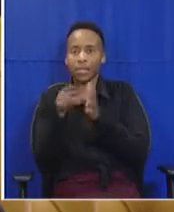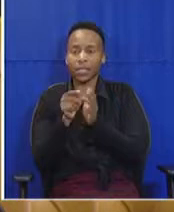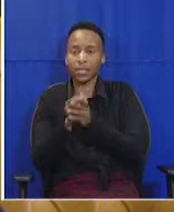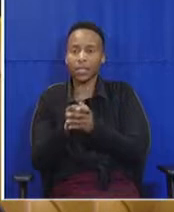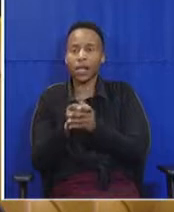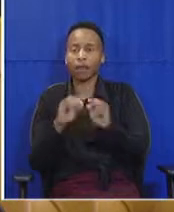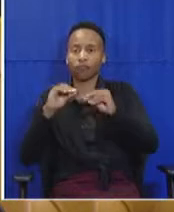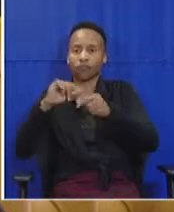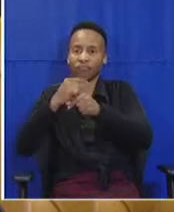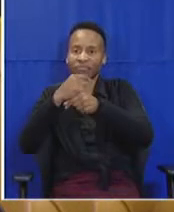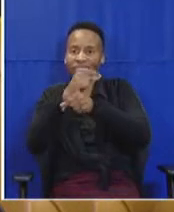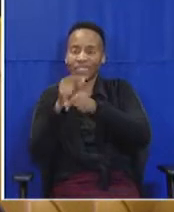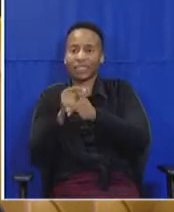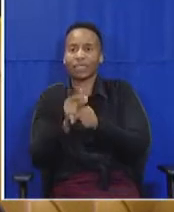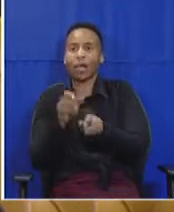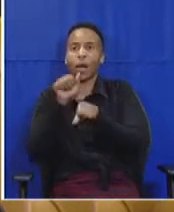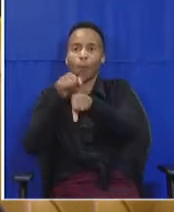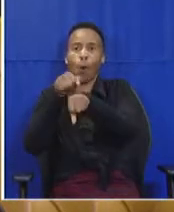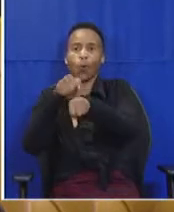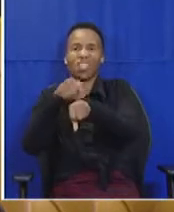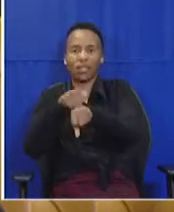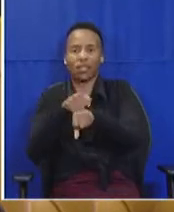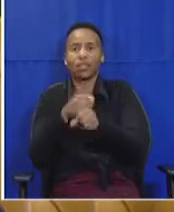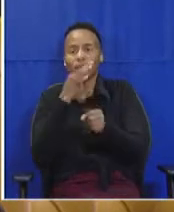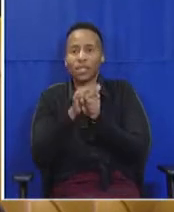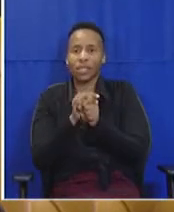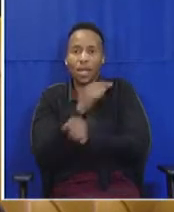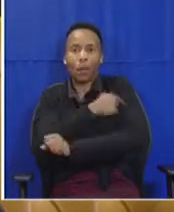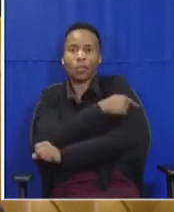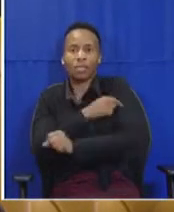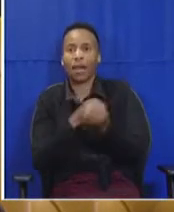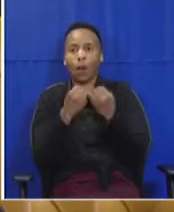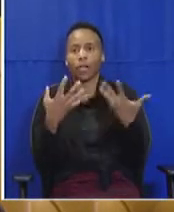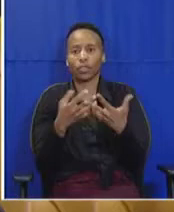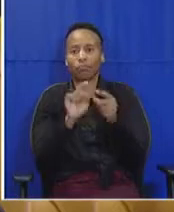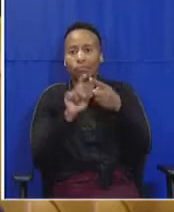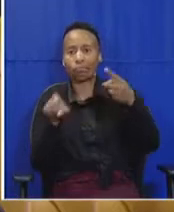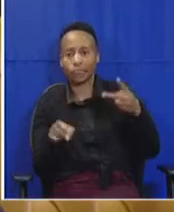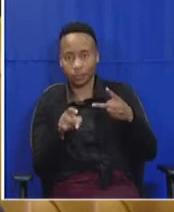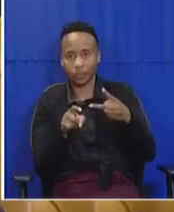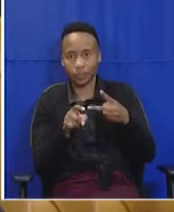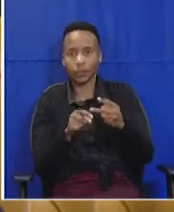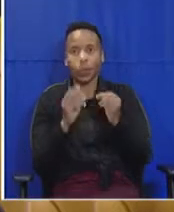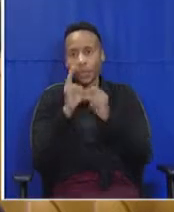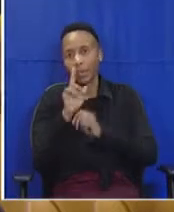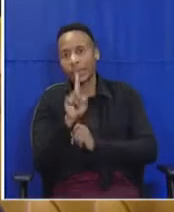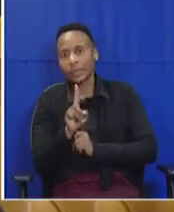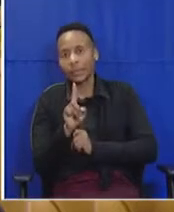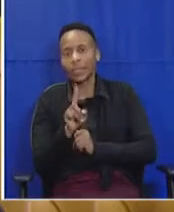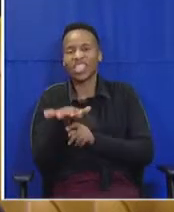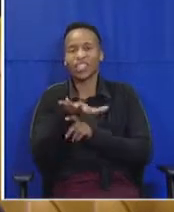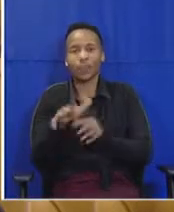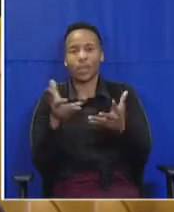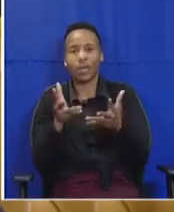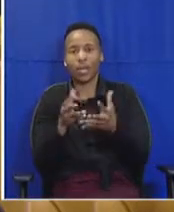be told it's going to cost so much, the hospital is going to cost so much, and so on. Now, what is envisaged is a situation where if you take